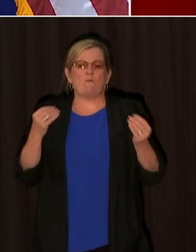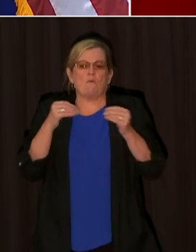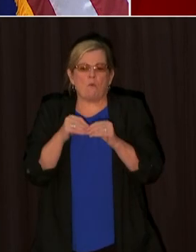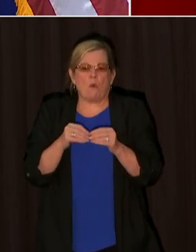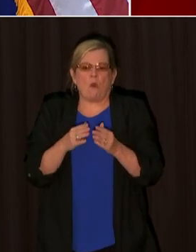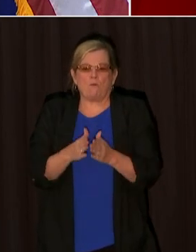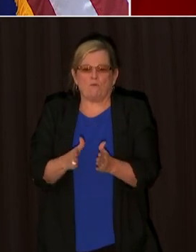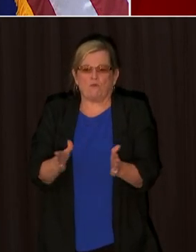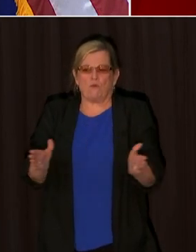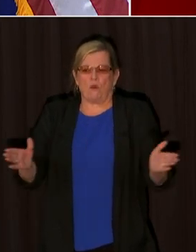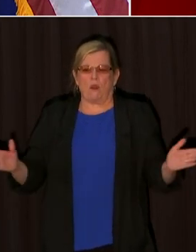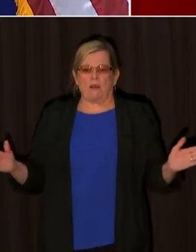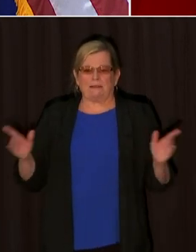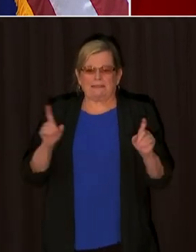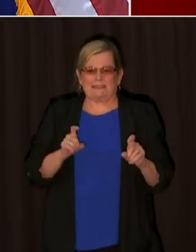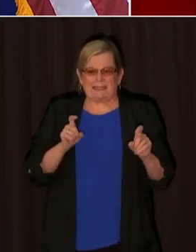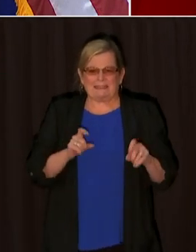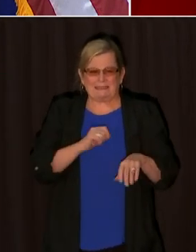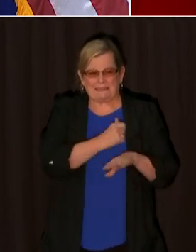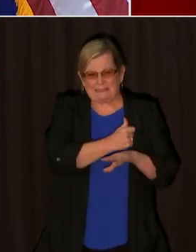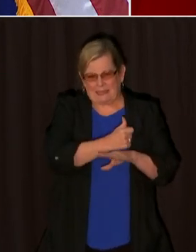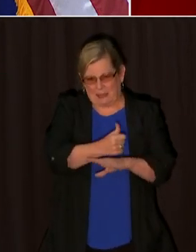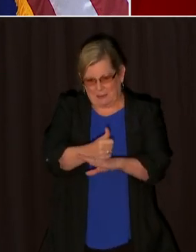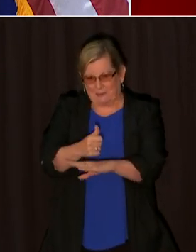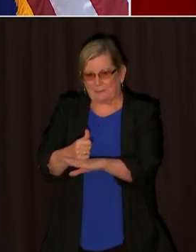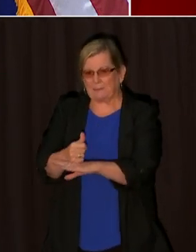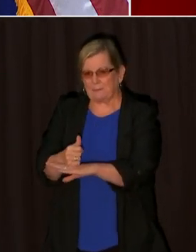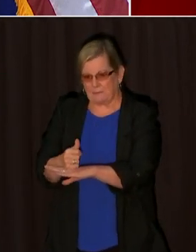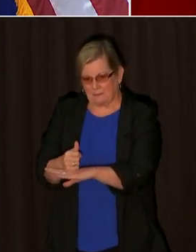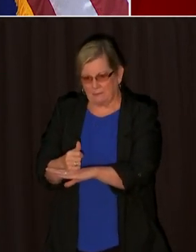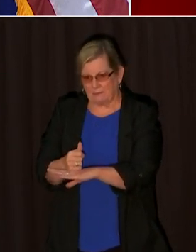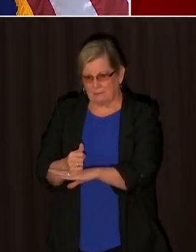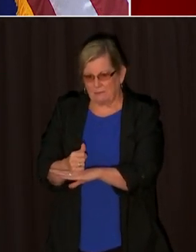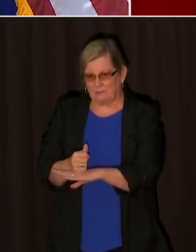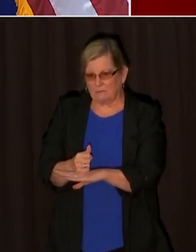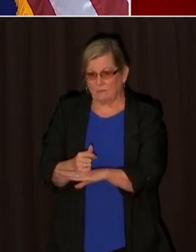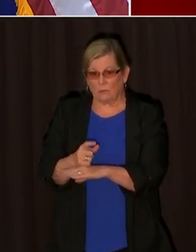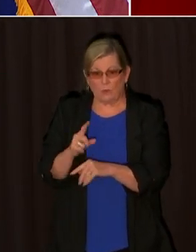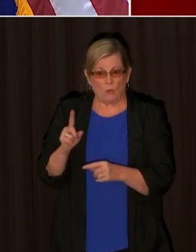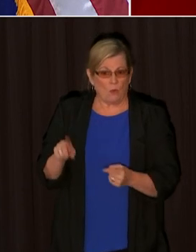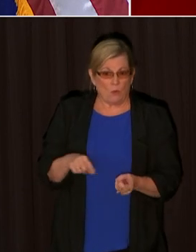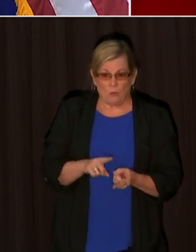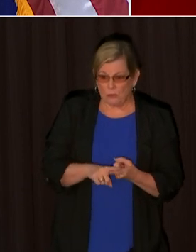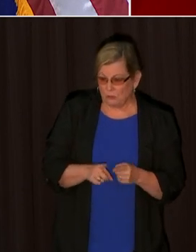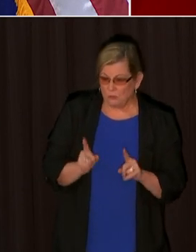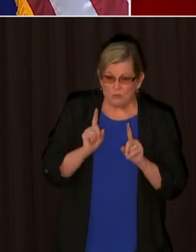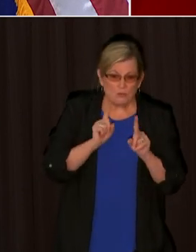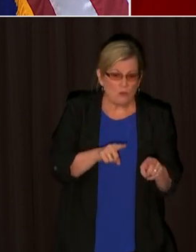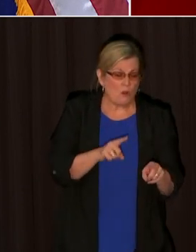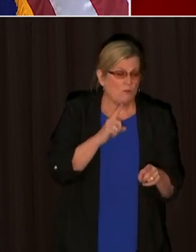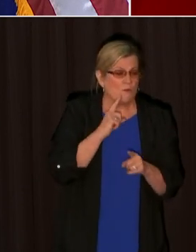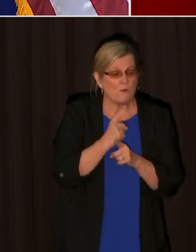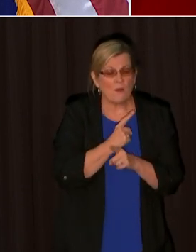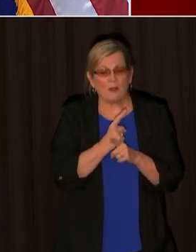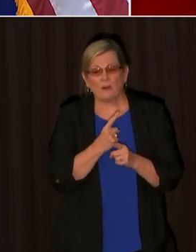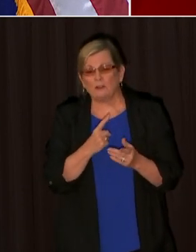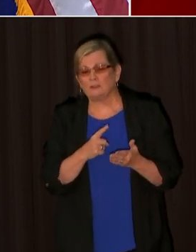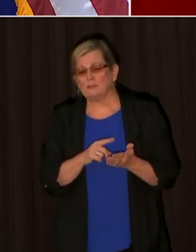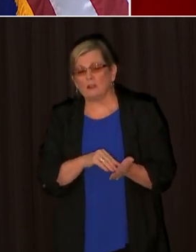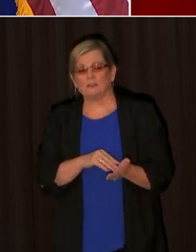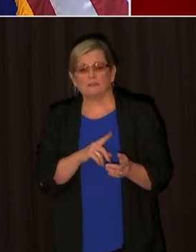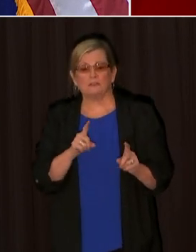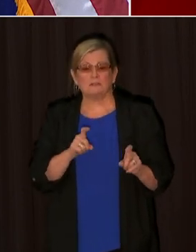infrastructure in our existing healthcare environment, meaning when you go in and before a routine test,